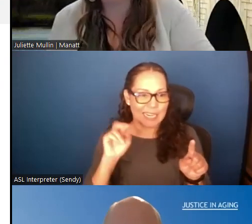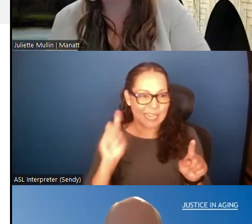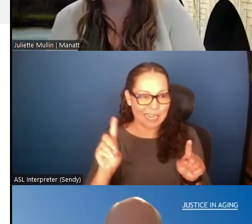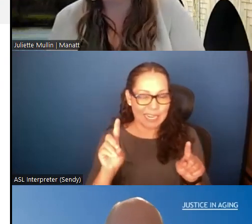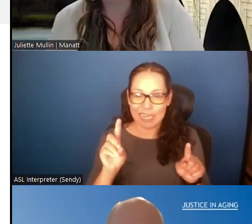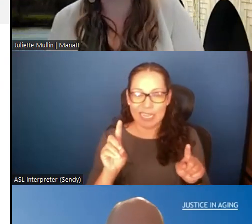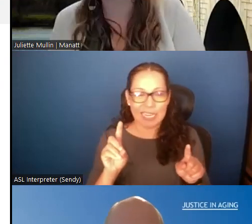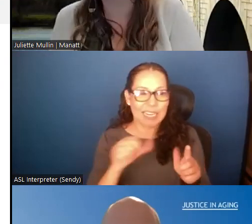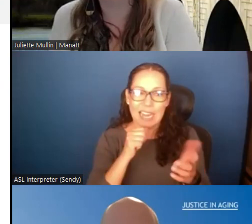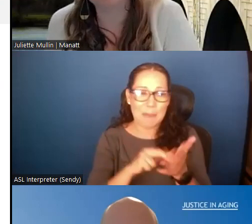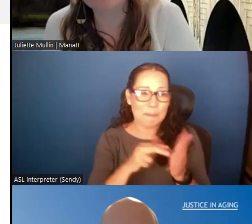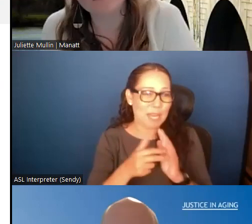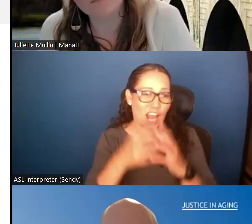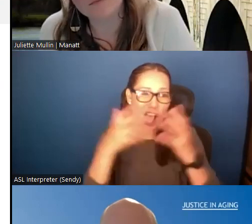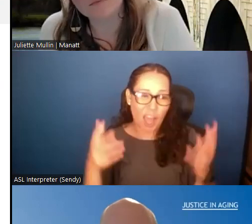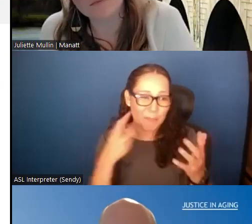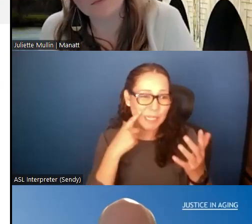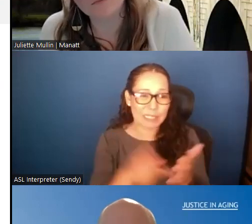And